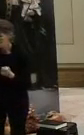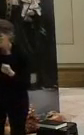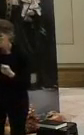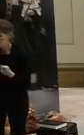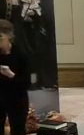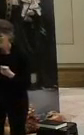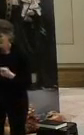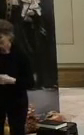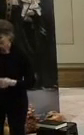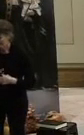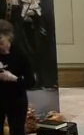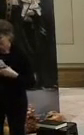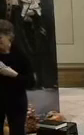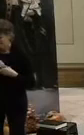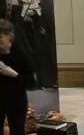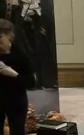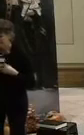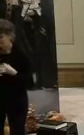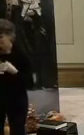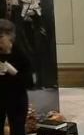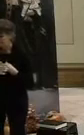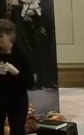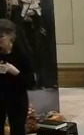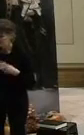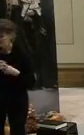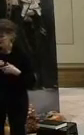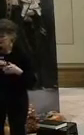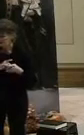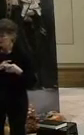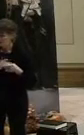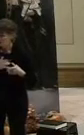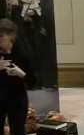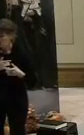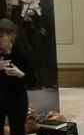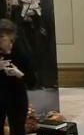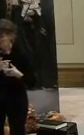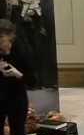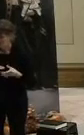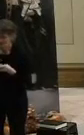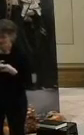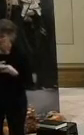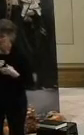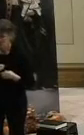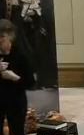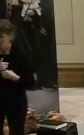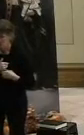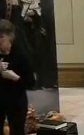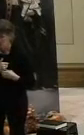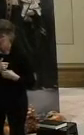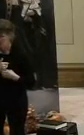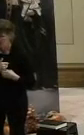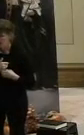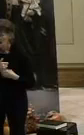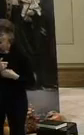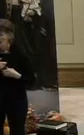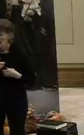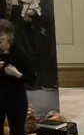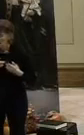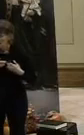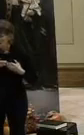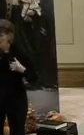we condemn ourselves, when we try to hide things, do you know what happens? We age